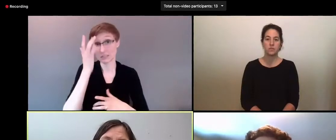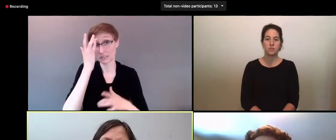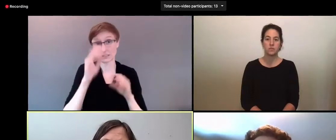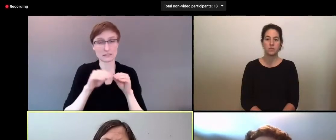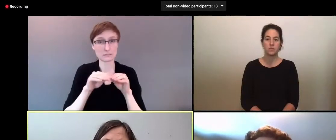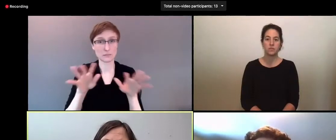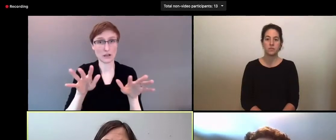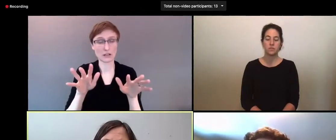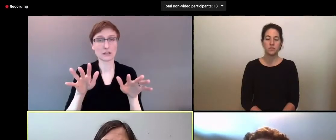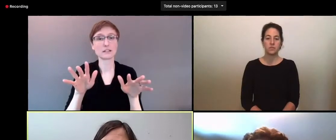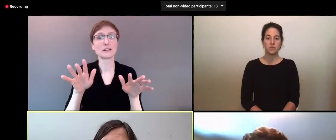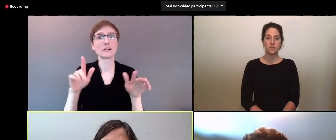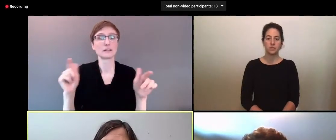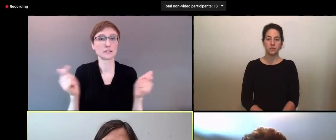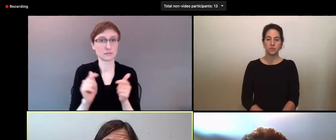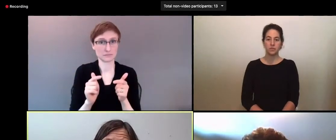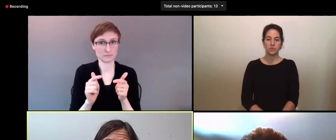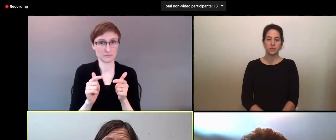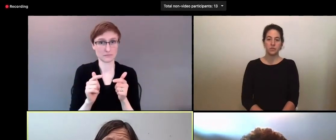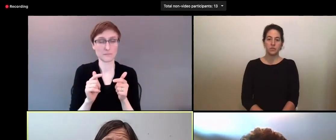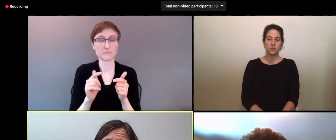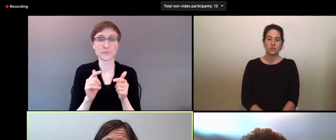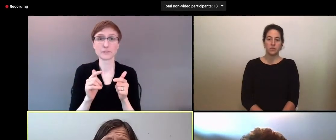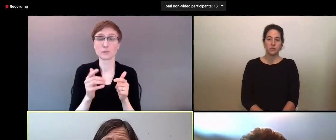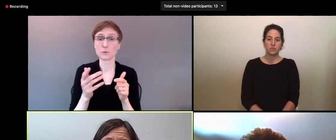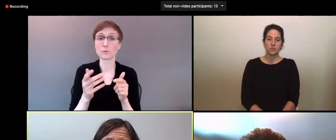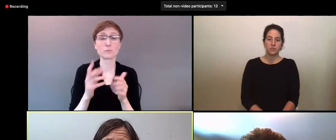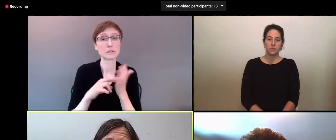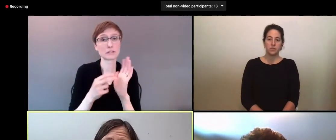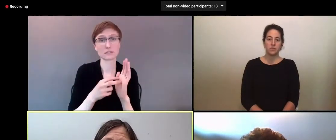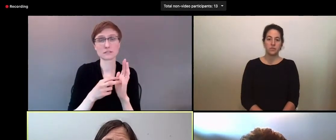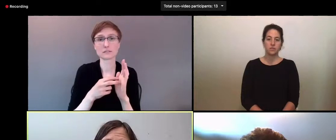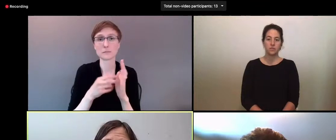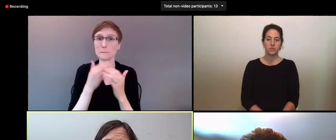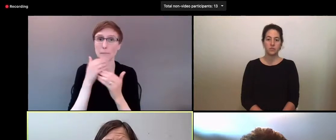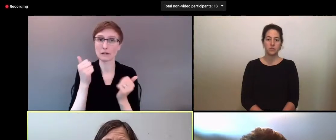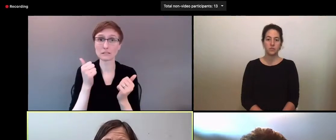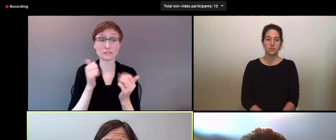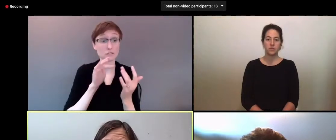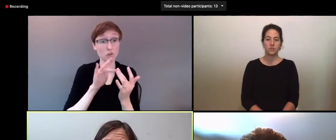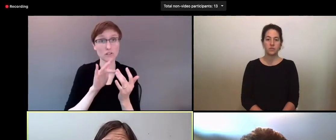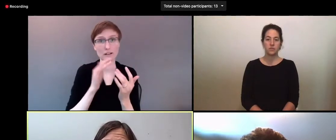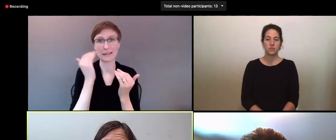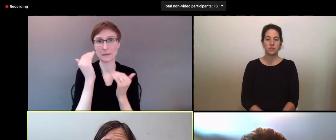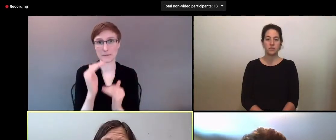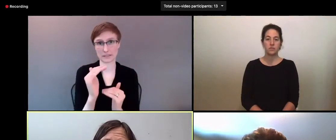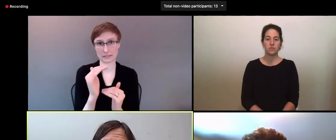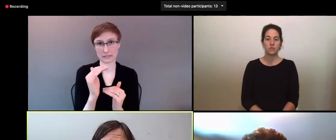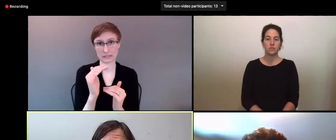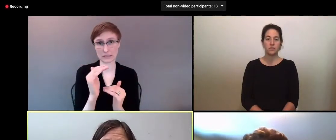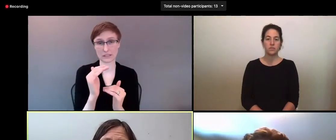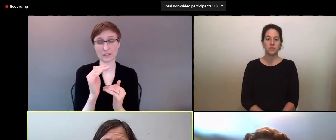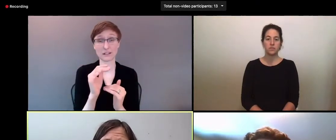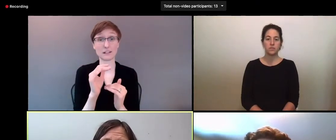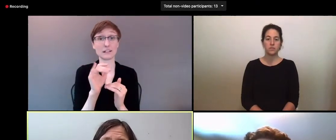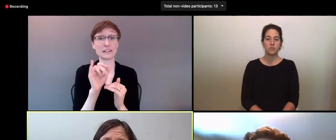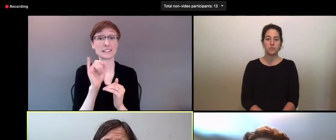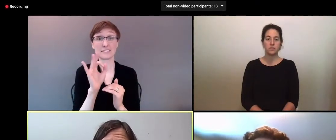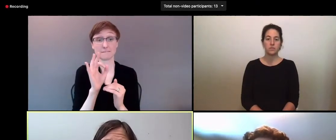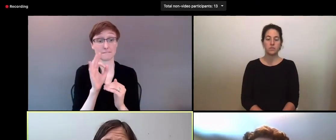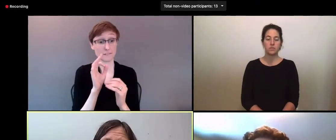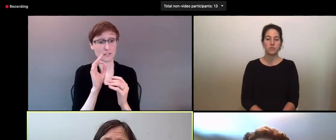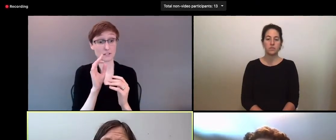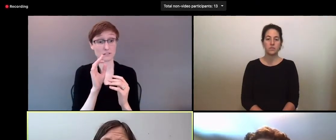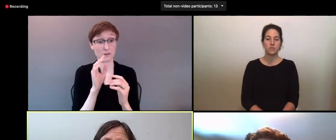it's best to limit the number of contacts you have, whether they're close or they're in a gathering that's a bit, you know, beyond